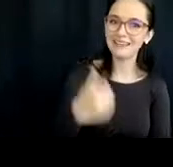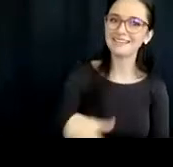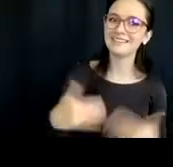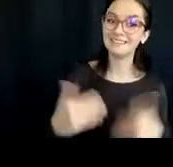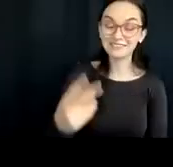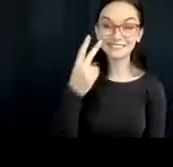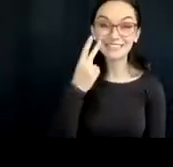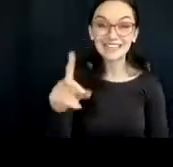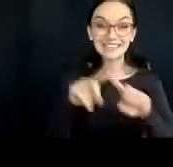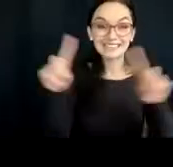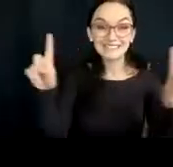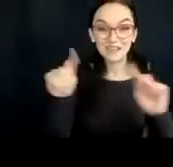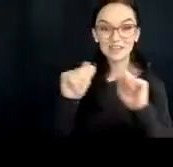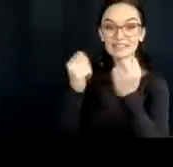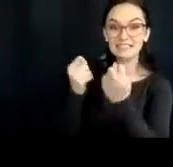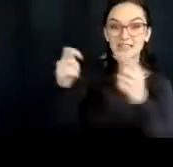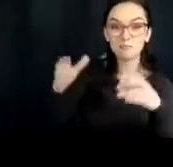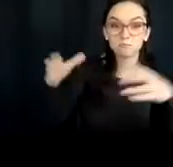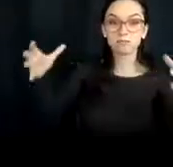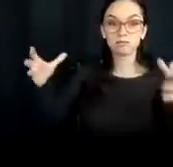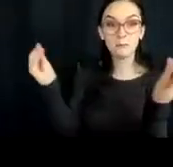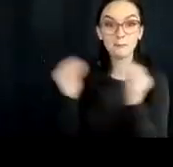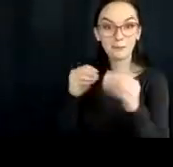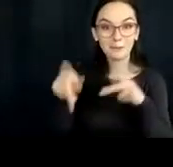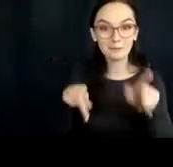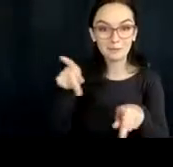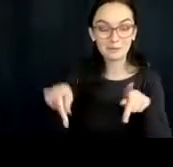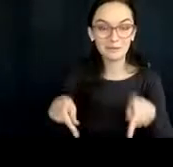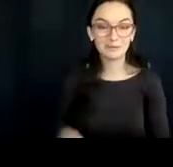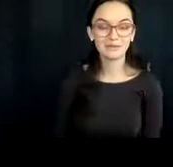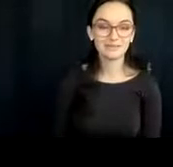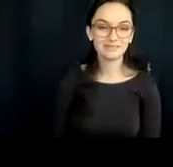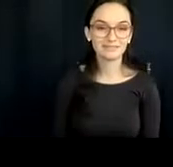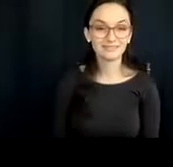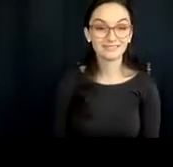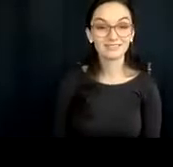little bit. This is the 2000.